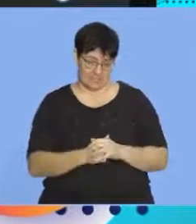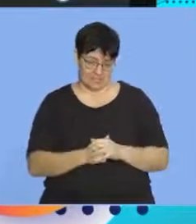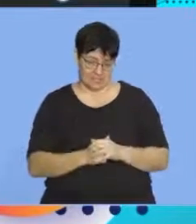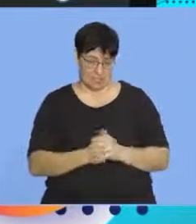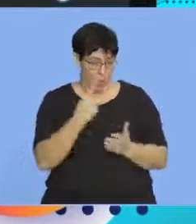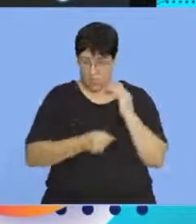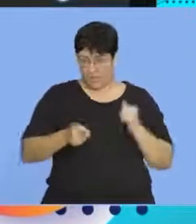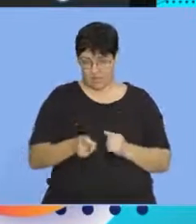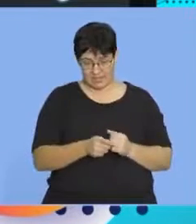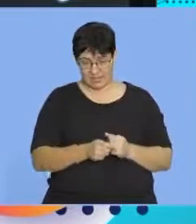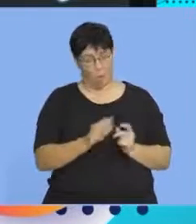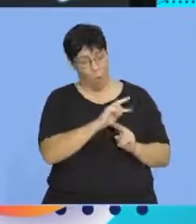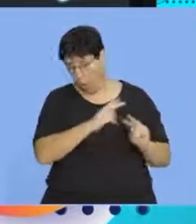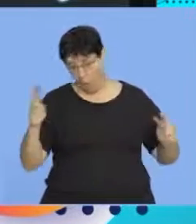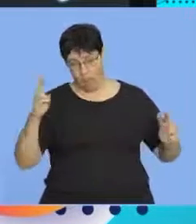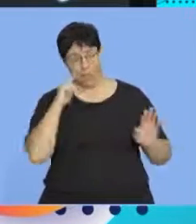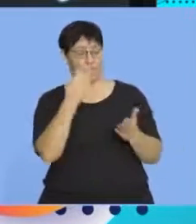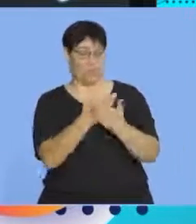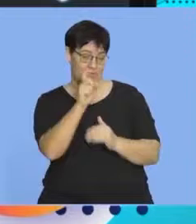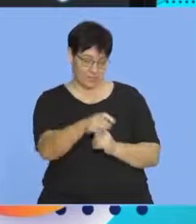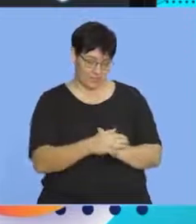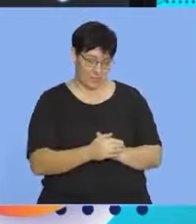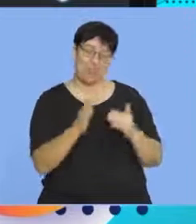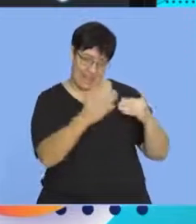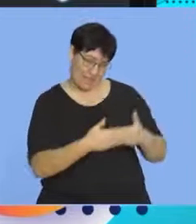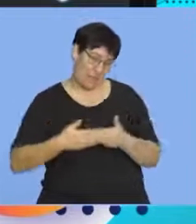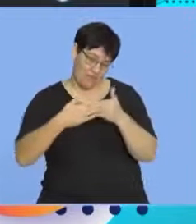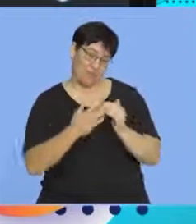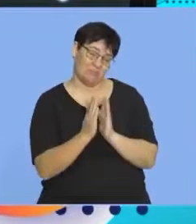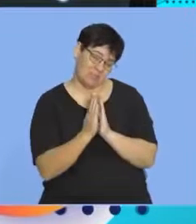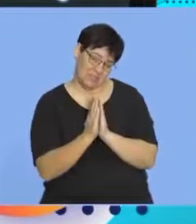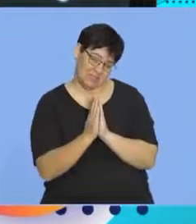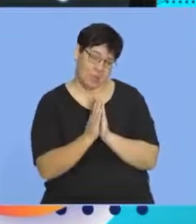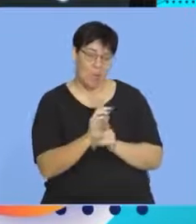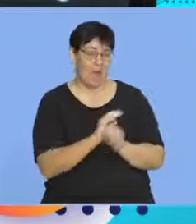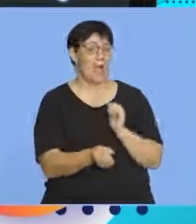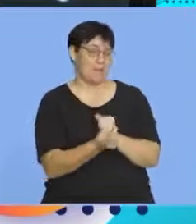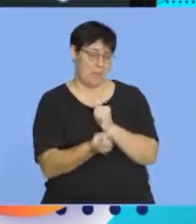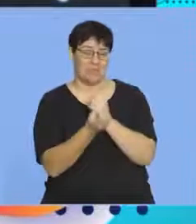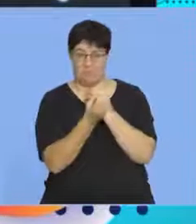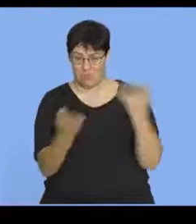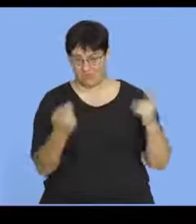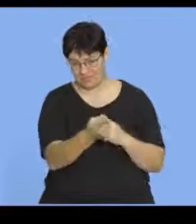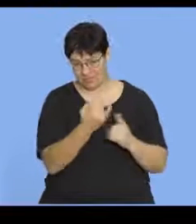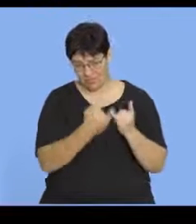not just for this section. Very, very important. Please be careful with this one because I see it often.